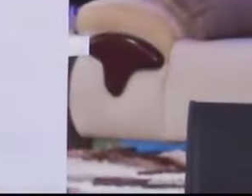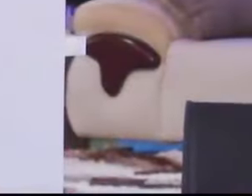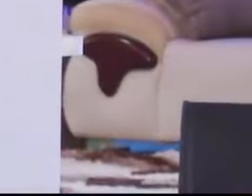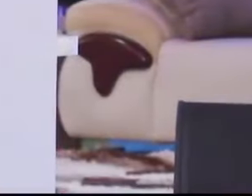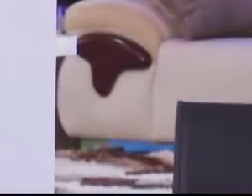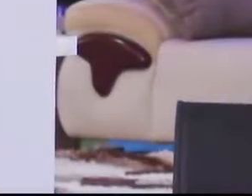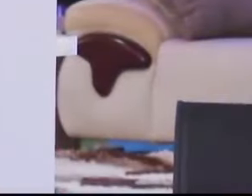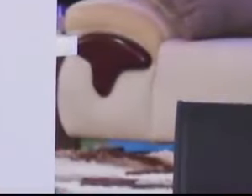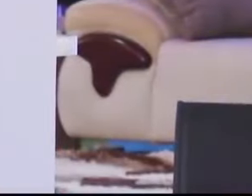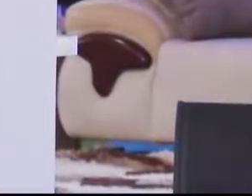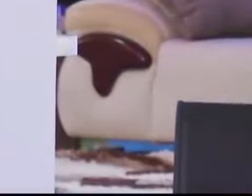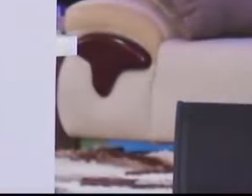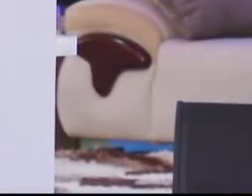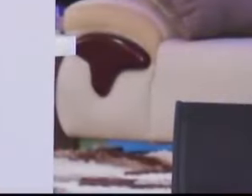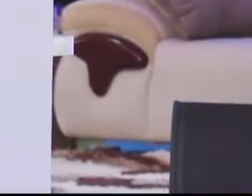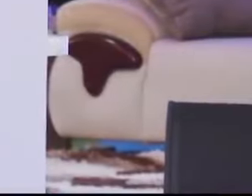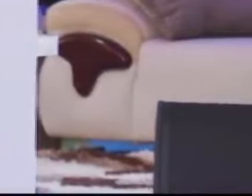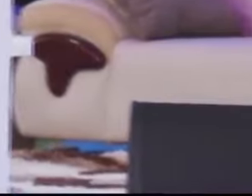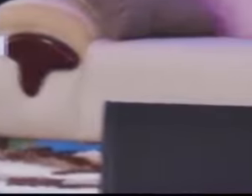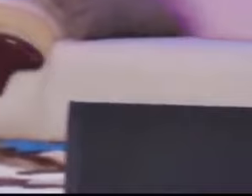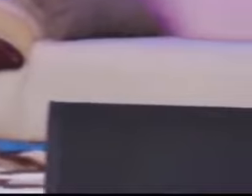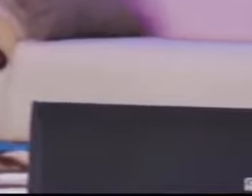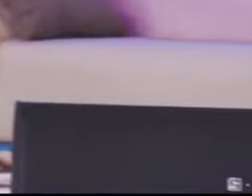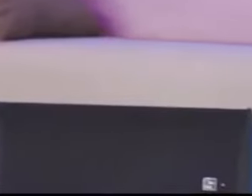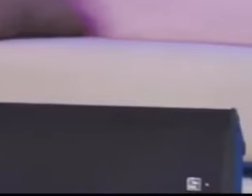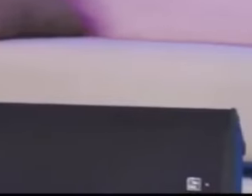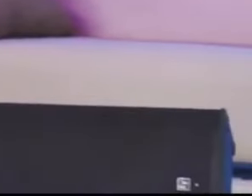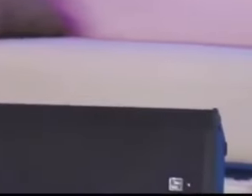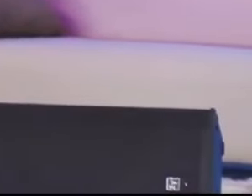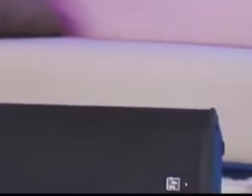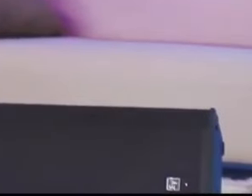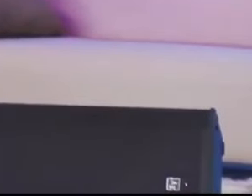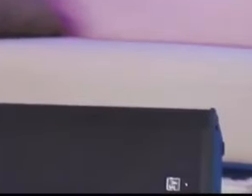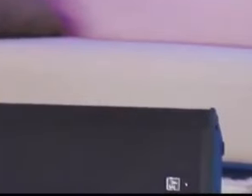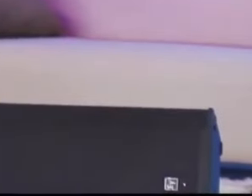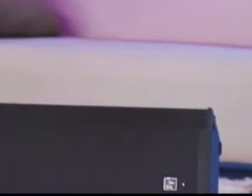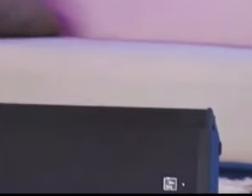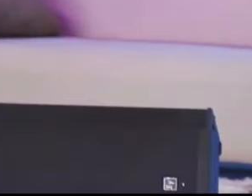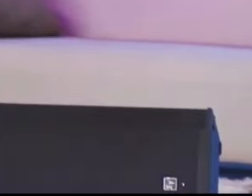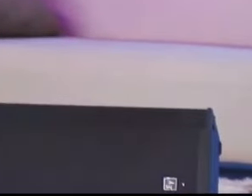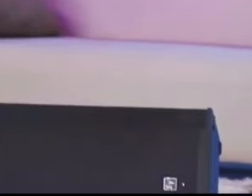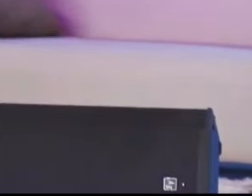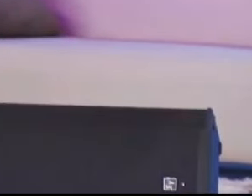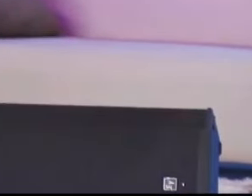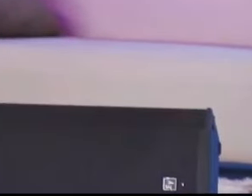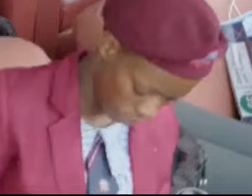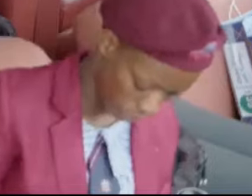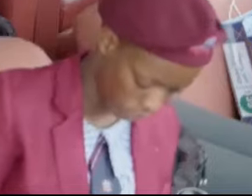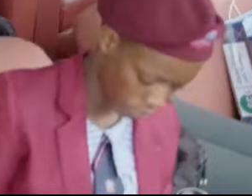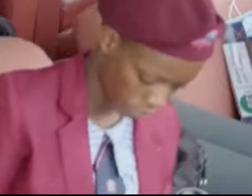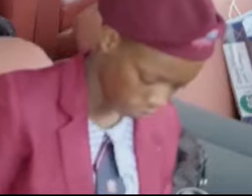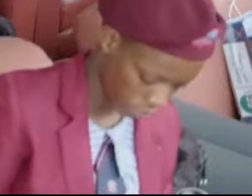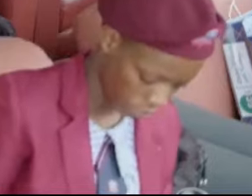pray. And take everything you have learned. Take everything to the Lord in prayer. I'm going to come back and pray for